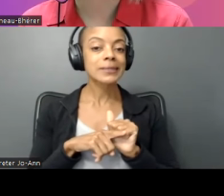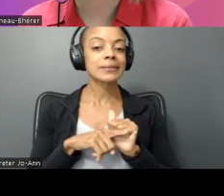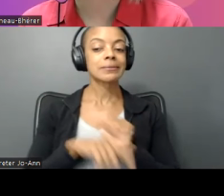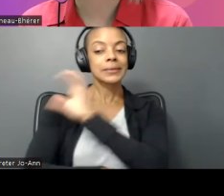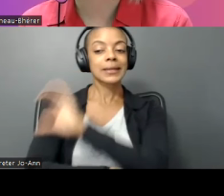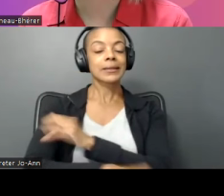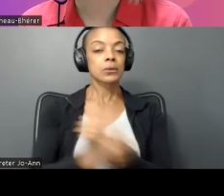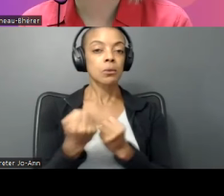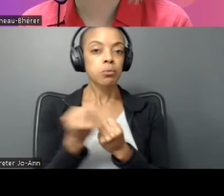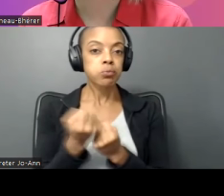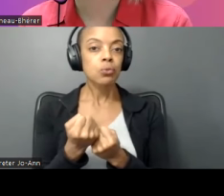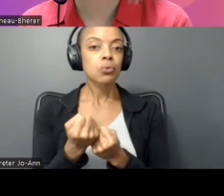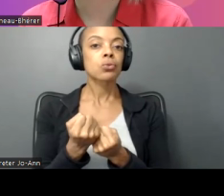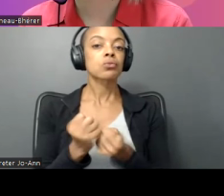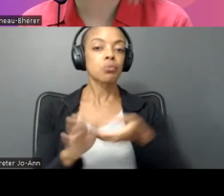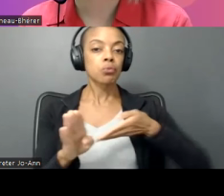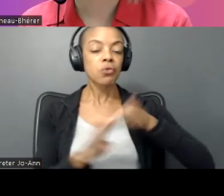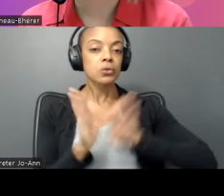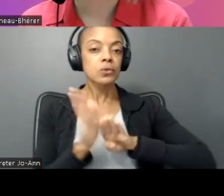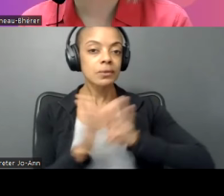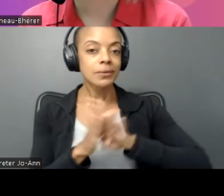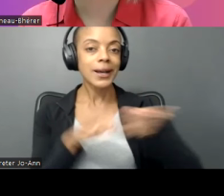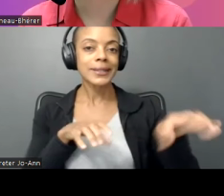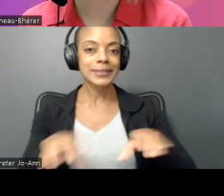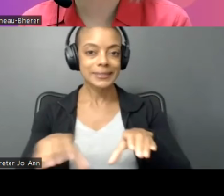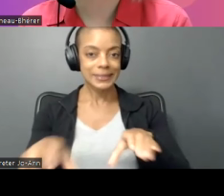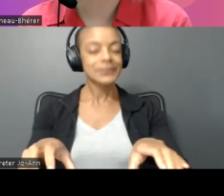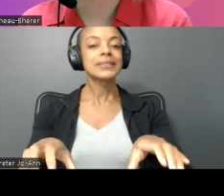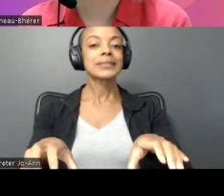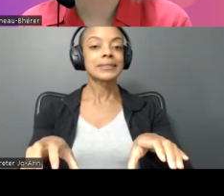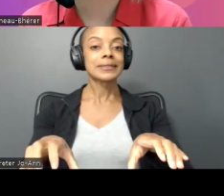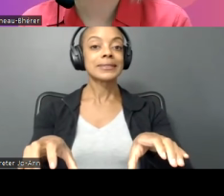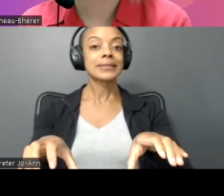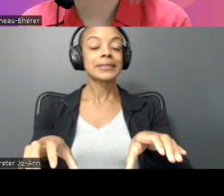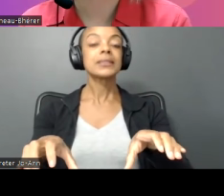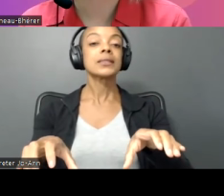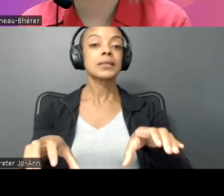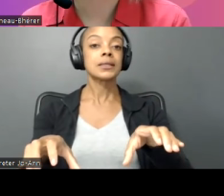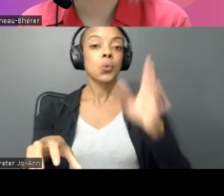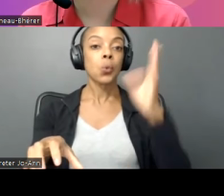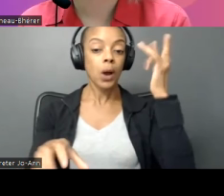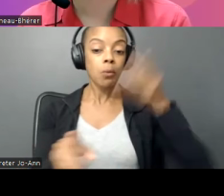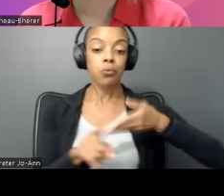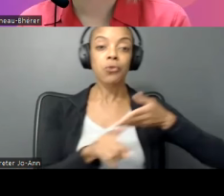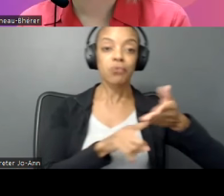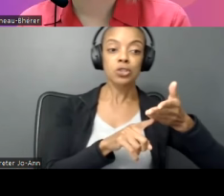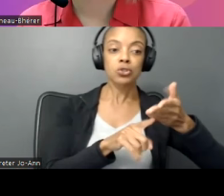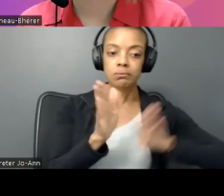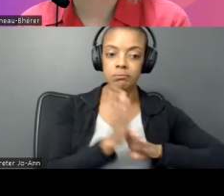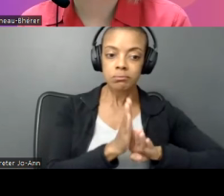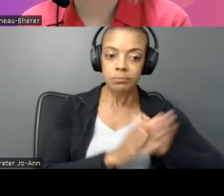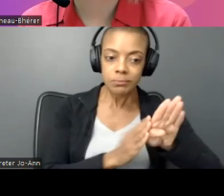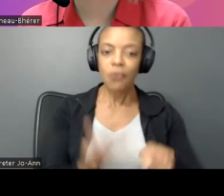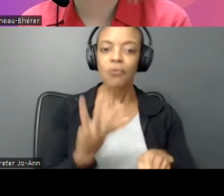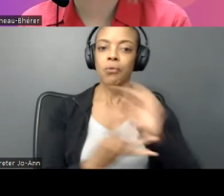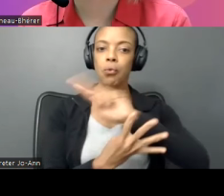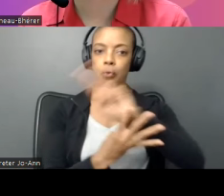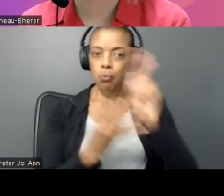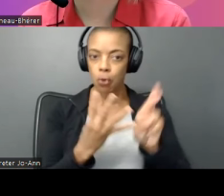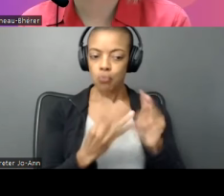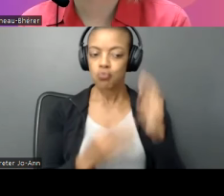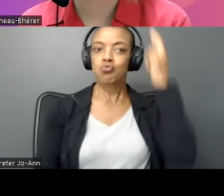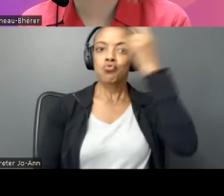and professional development activities so that professionals can develop these 4 Rs to realize the impact of trauma